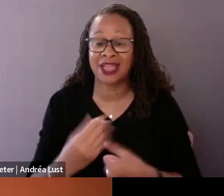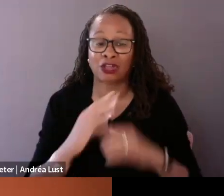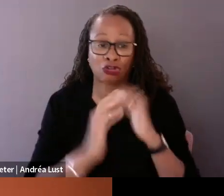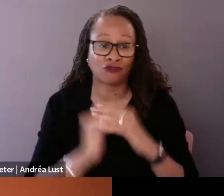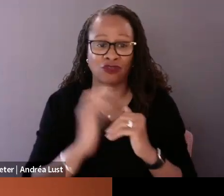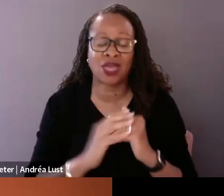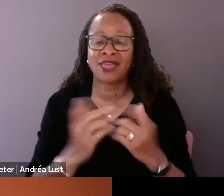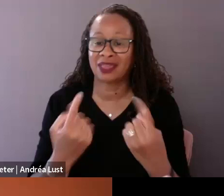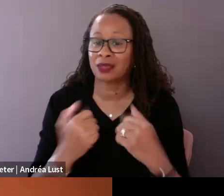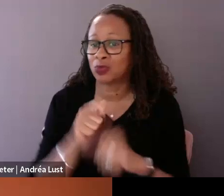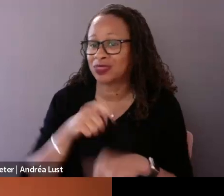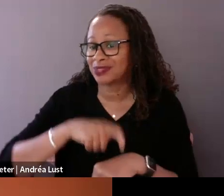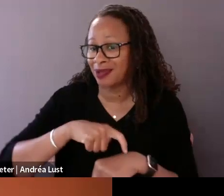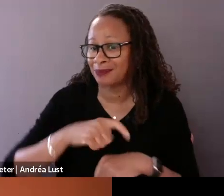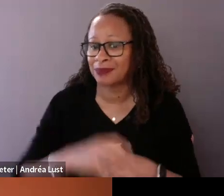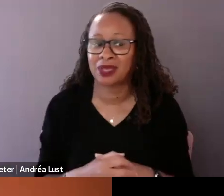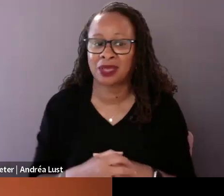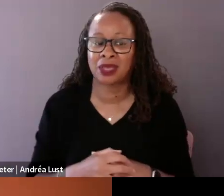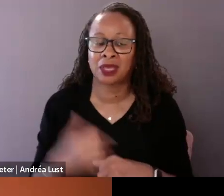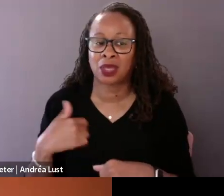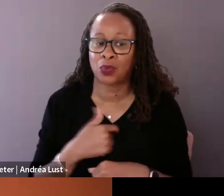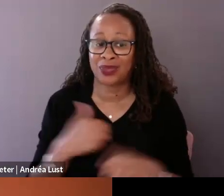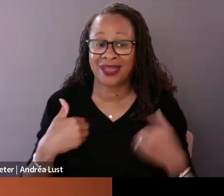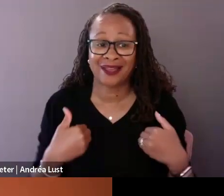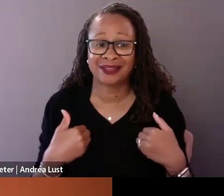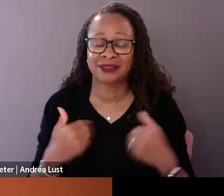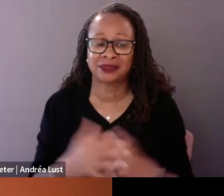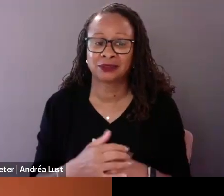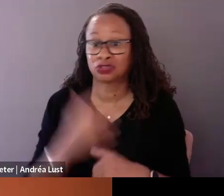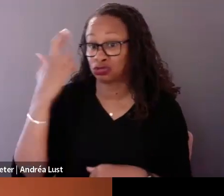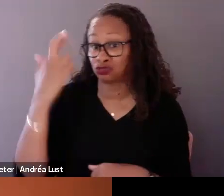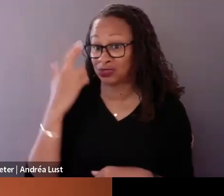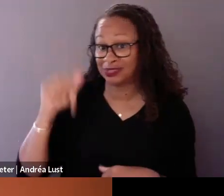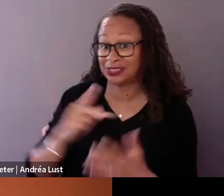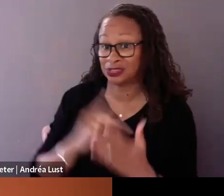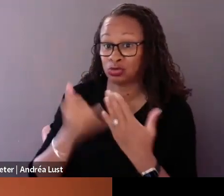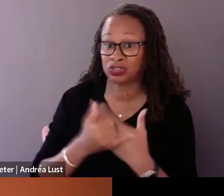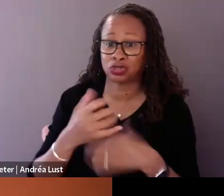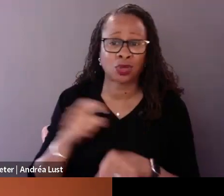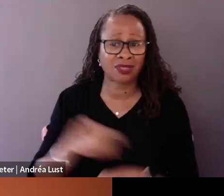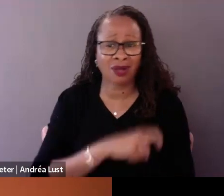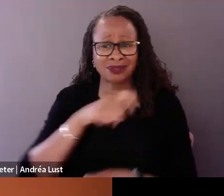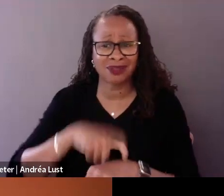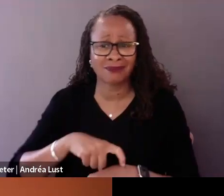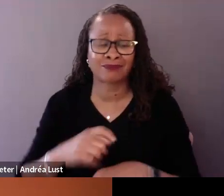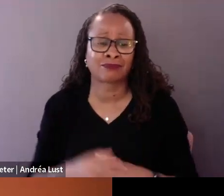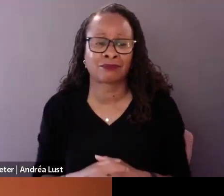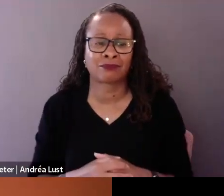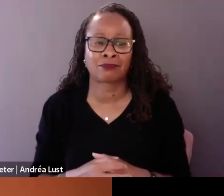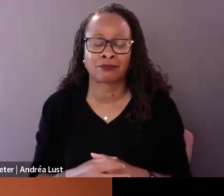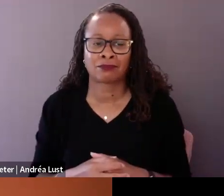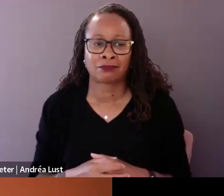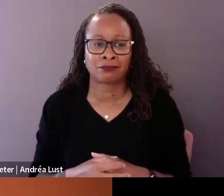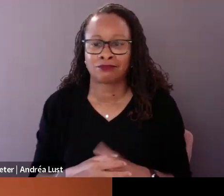think comes with time, right? Like we spent, the reason this project you know, took so long was because, you know, it was